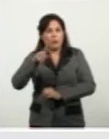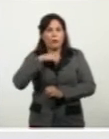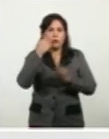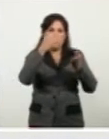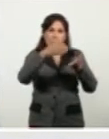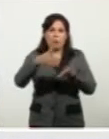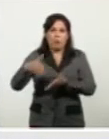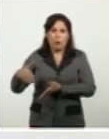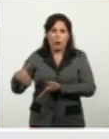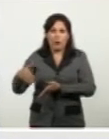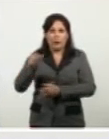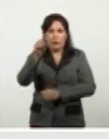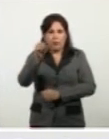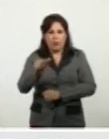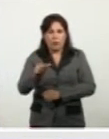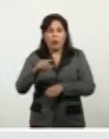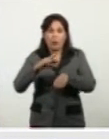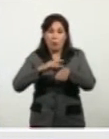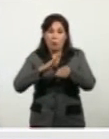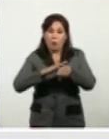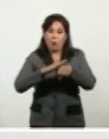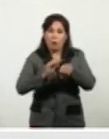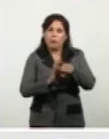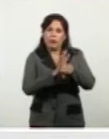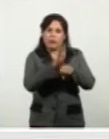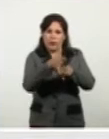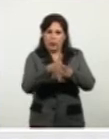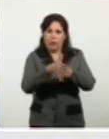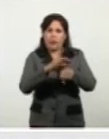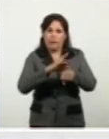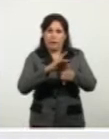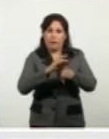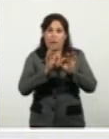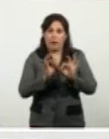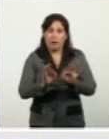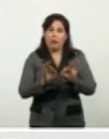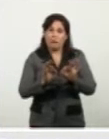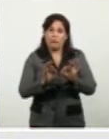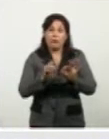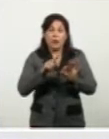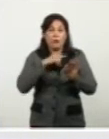4,053 people died in the world, accumulating